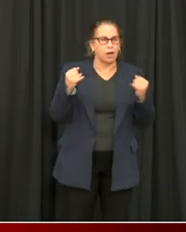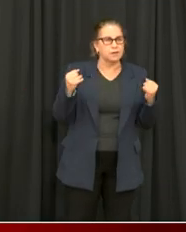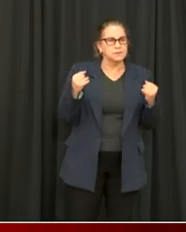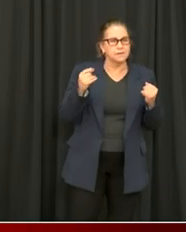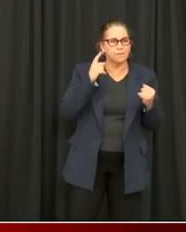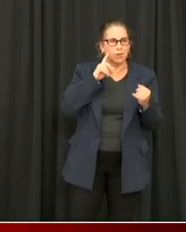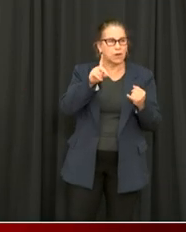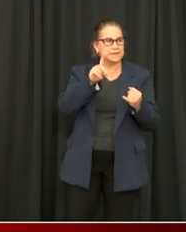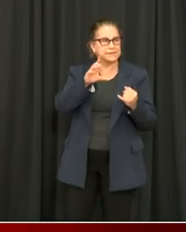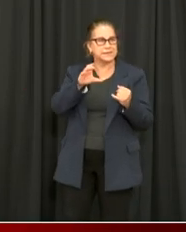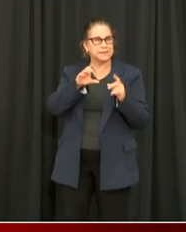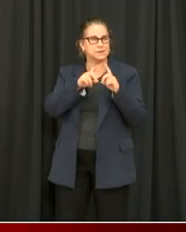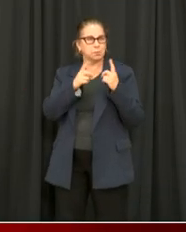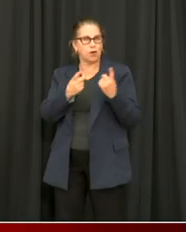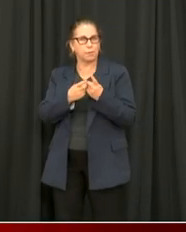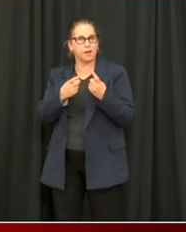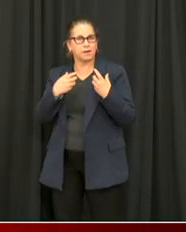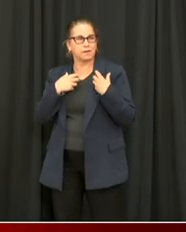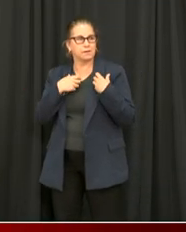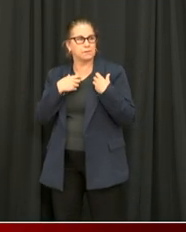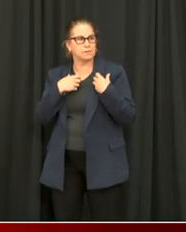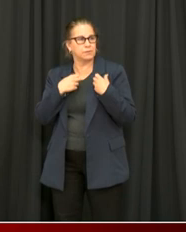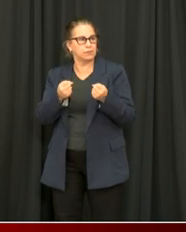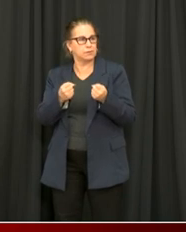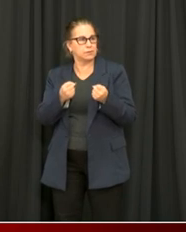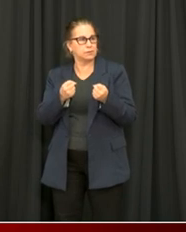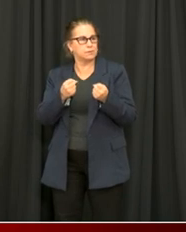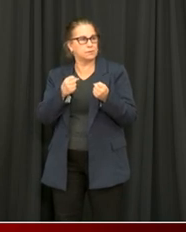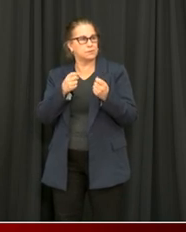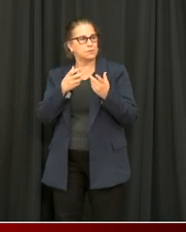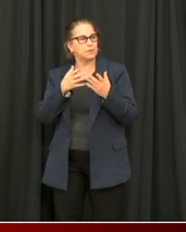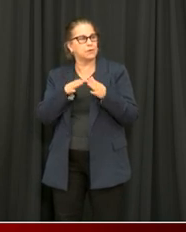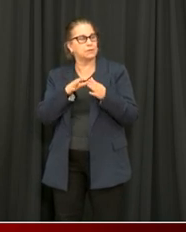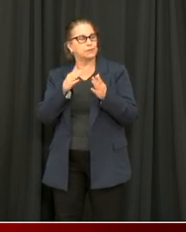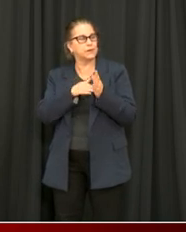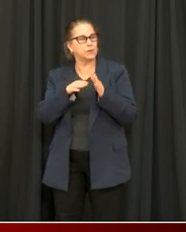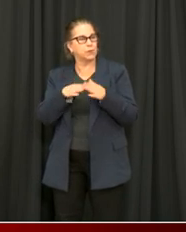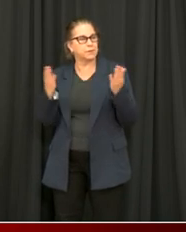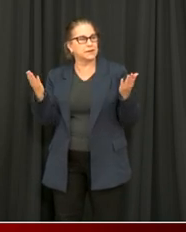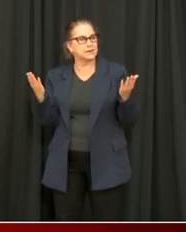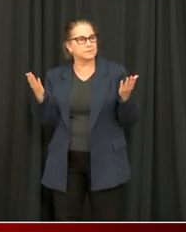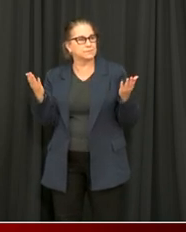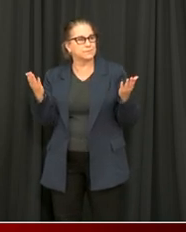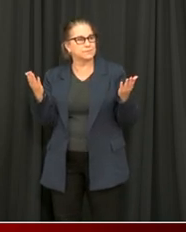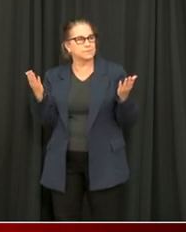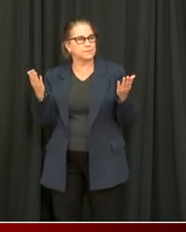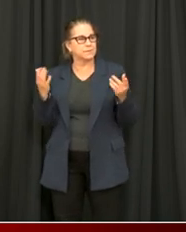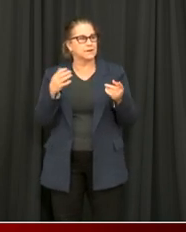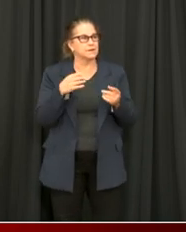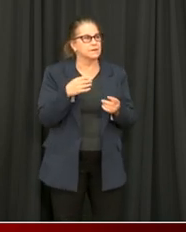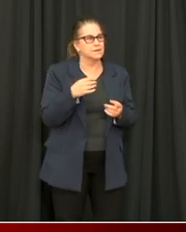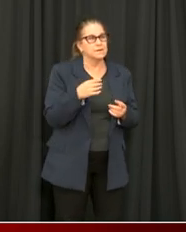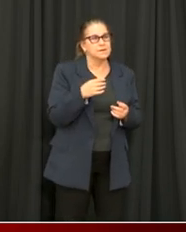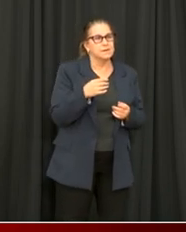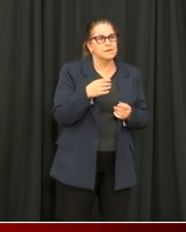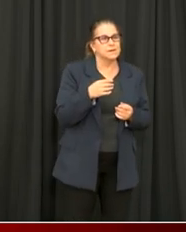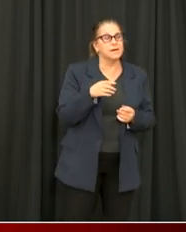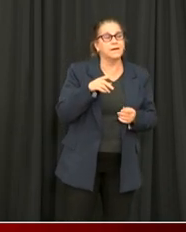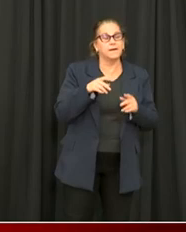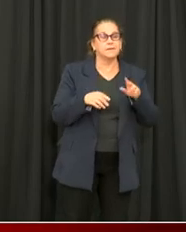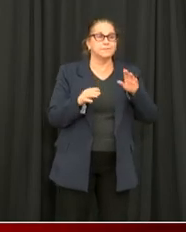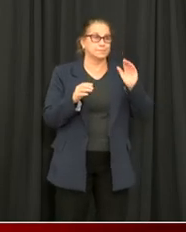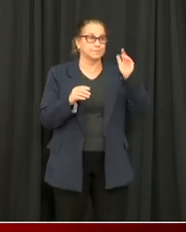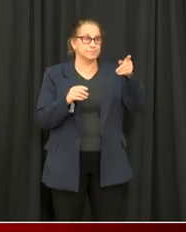one, we have worked on a comprehensive set of guidance documents, well over a dozen, that specifies what members of the